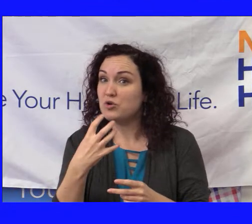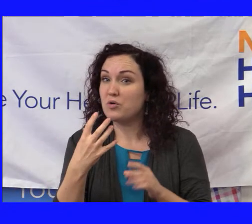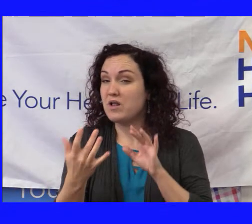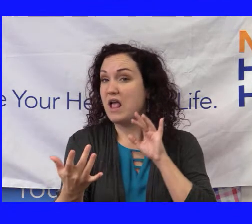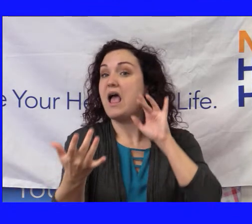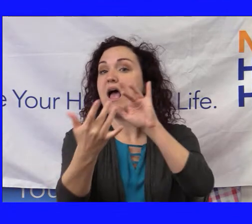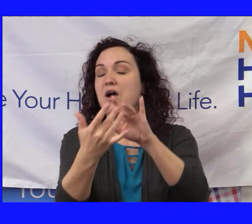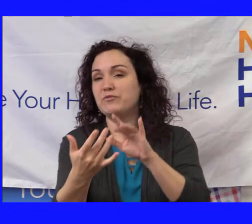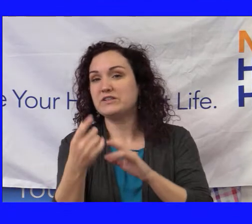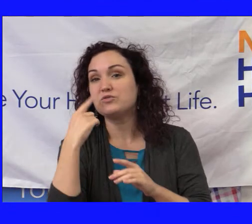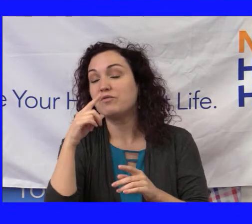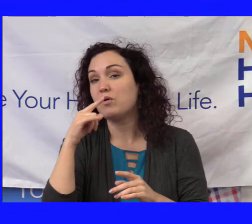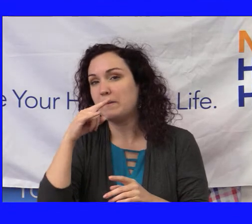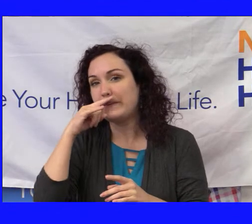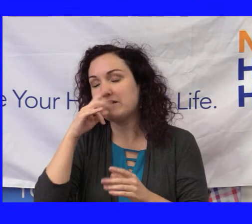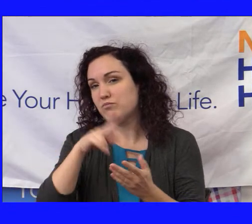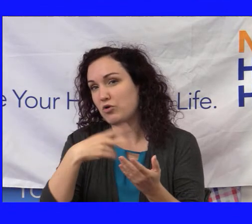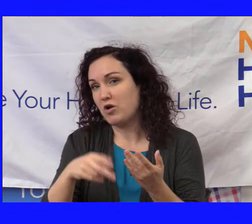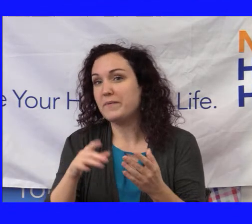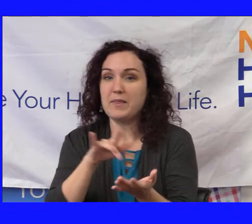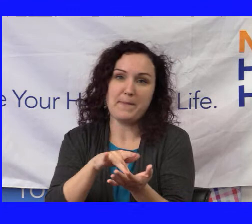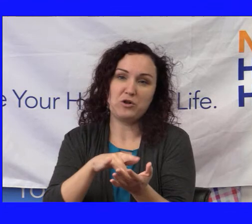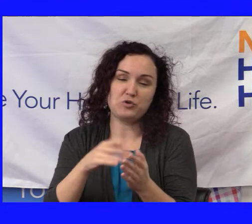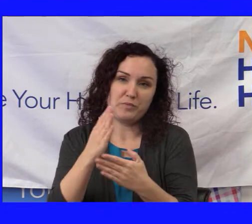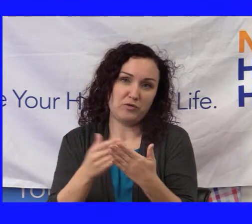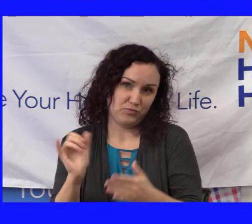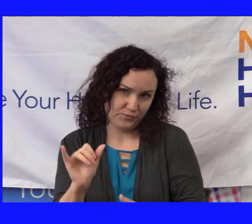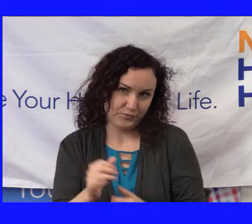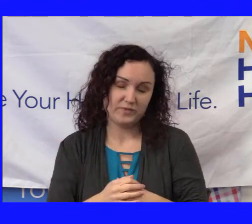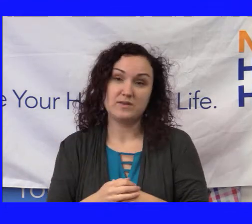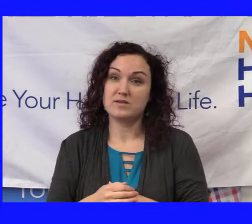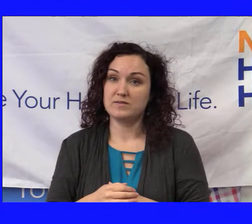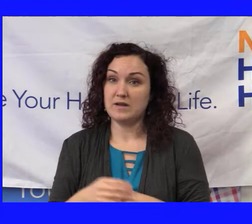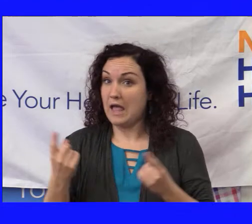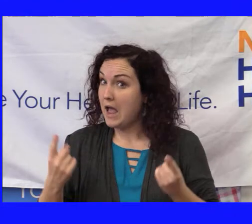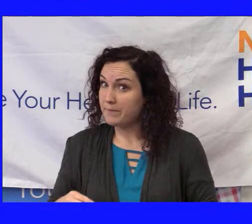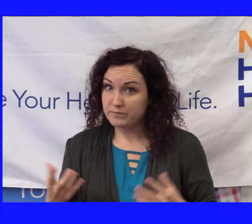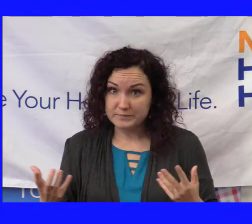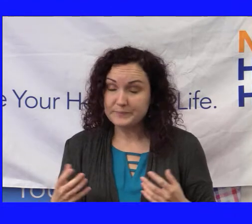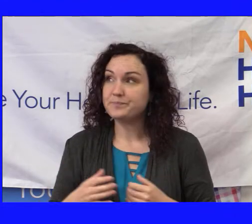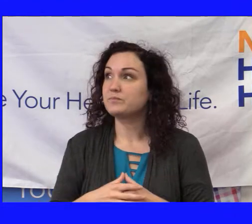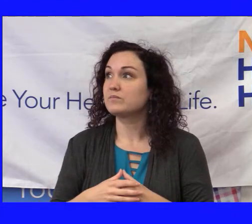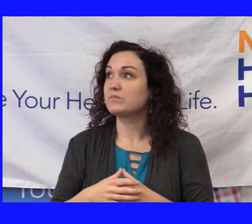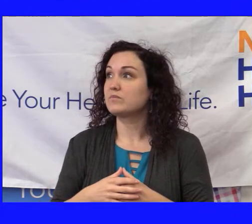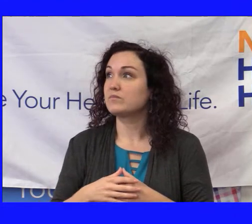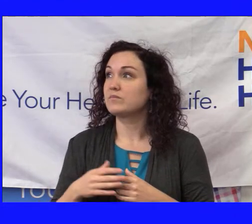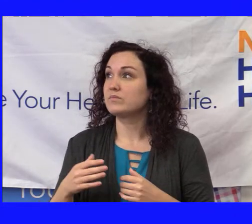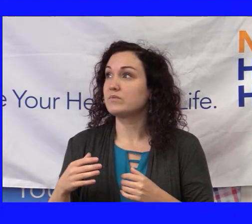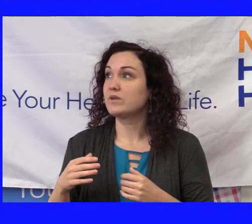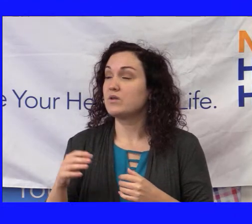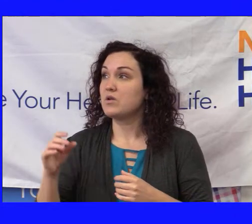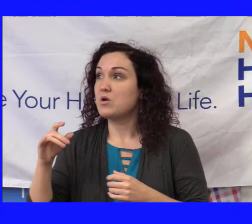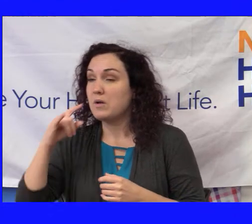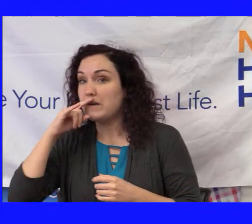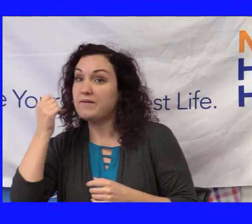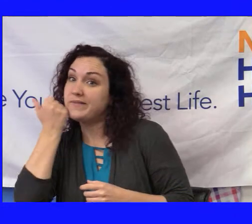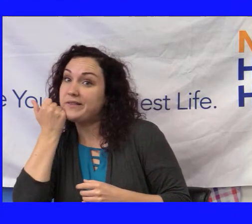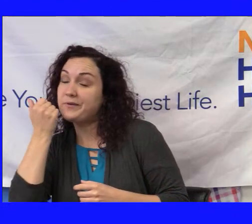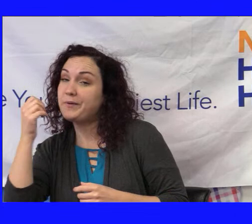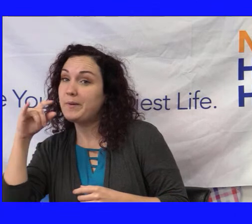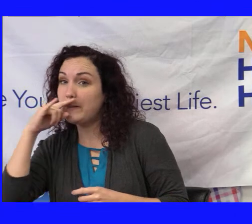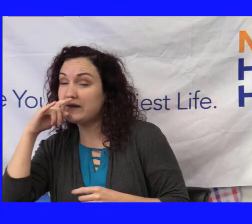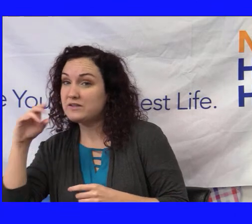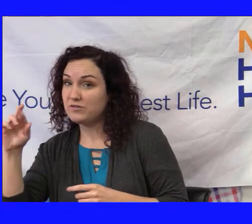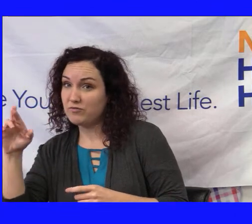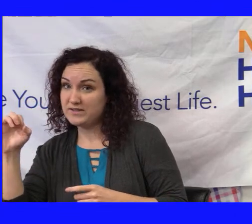pediatric programs that is in the medical side. Because what happens is when you can integrate the pediatric residents of dental